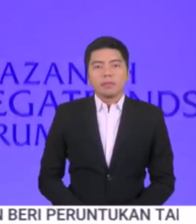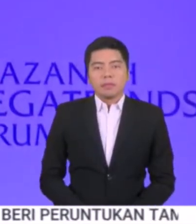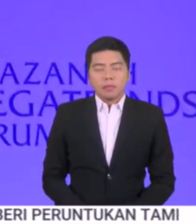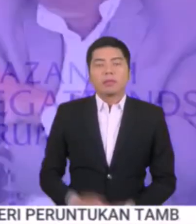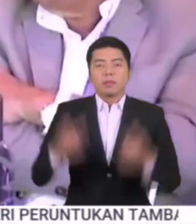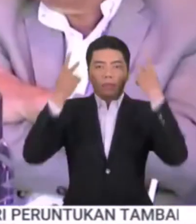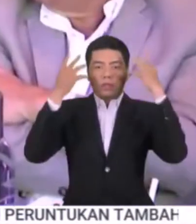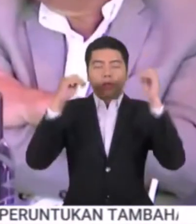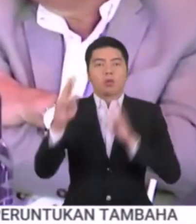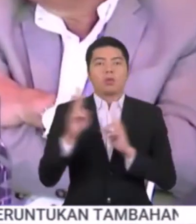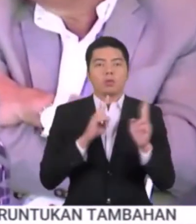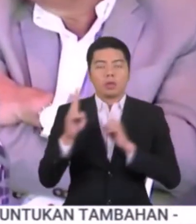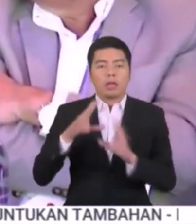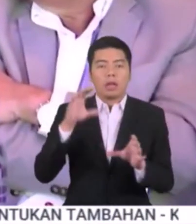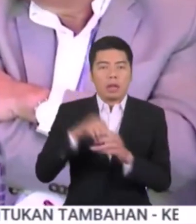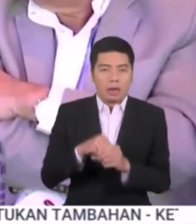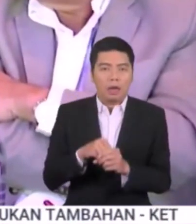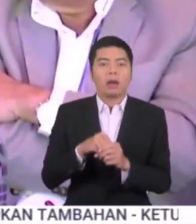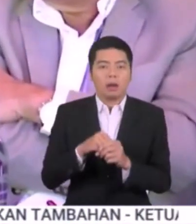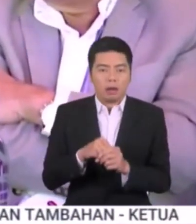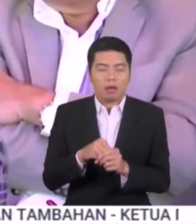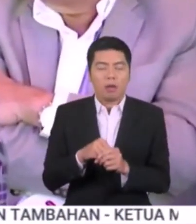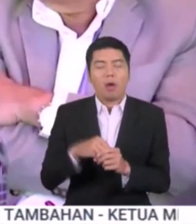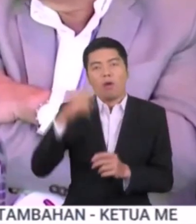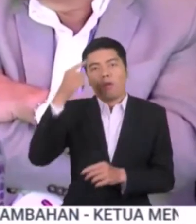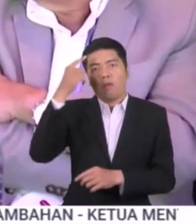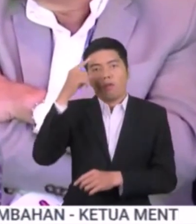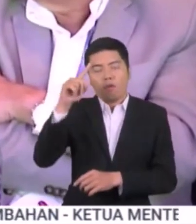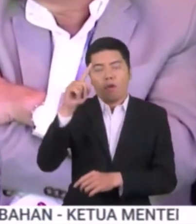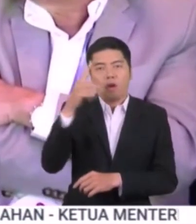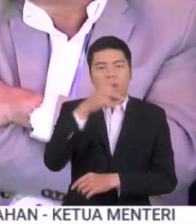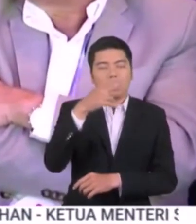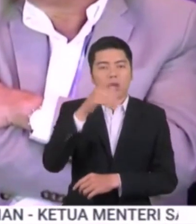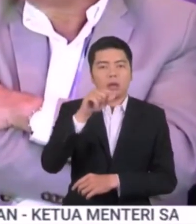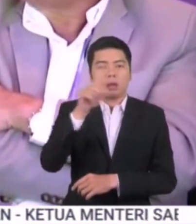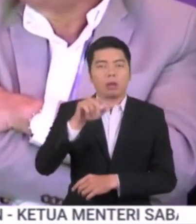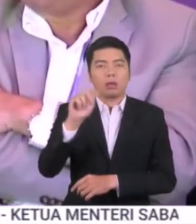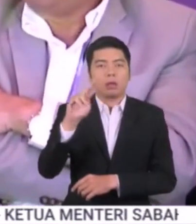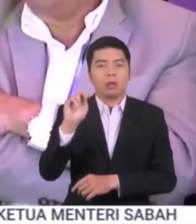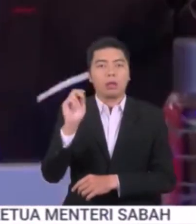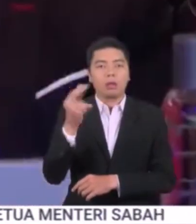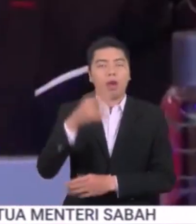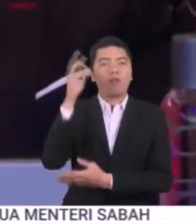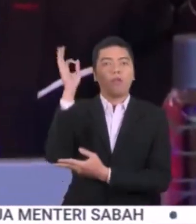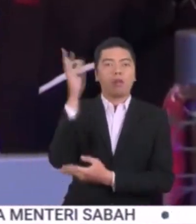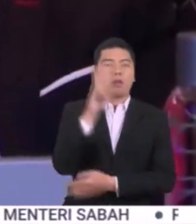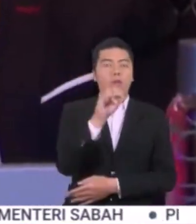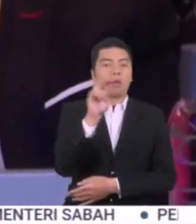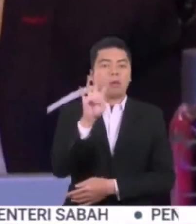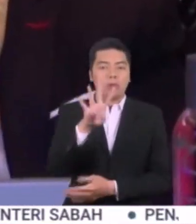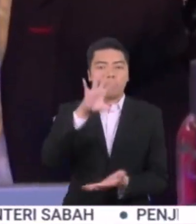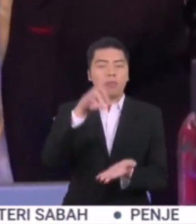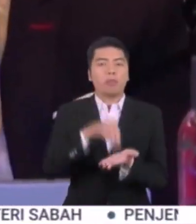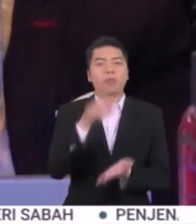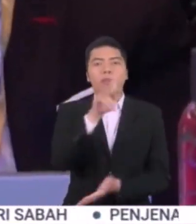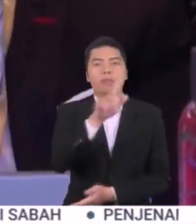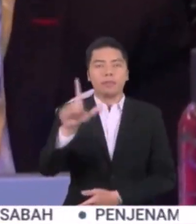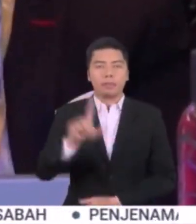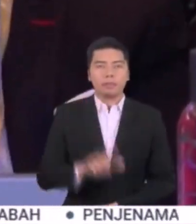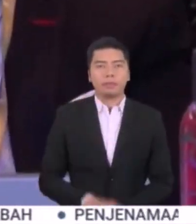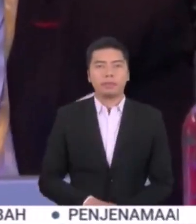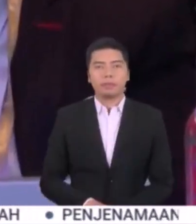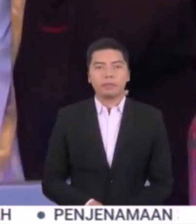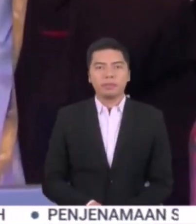Dato' Sri Anwar berkata demikian dalam ucap utama Khazanah Mega Trans Forum 2024 di Ibu Negara.